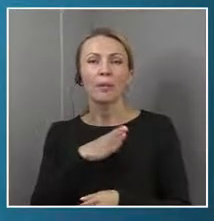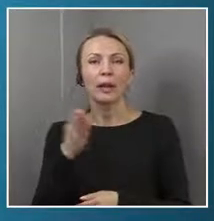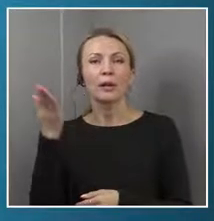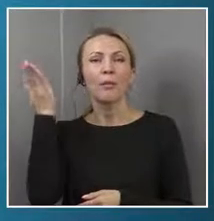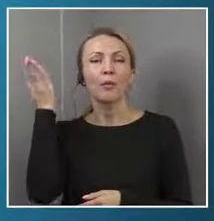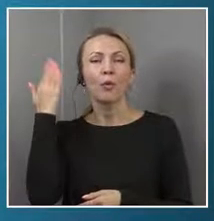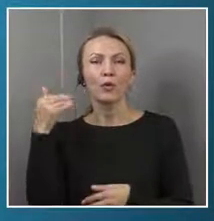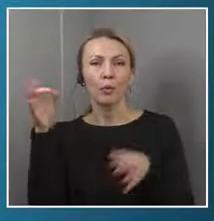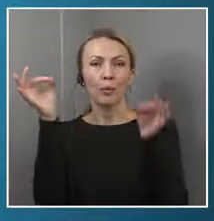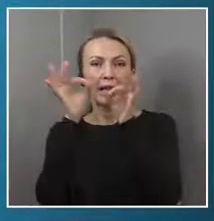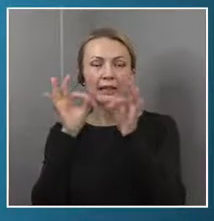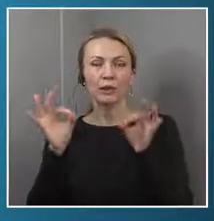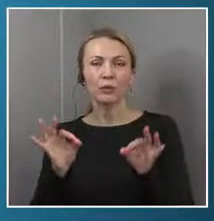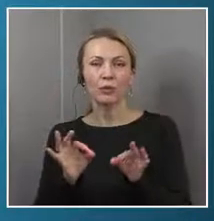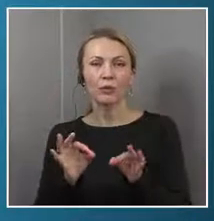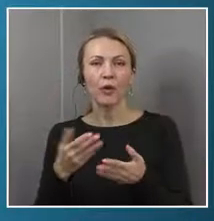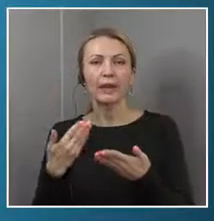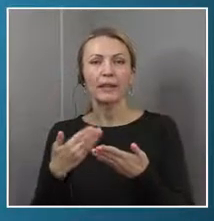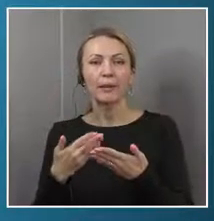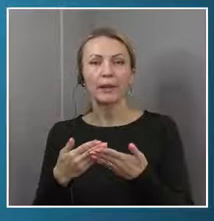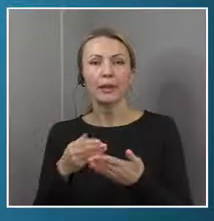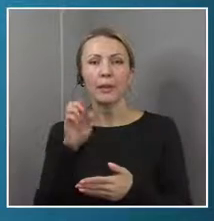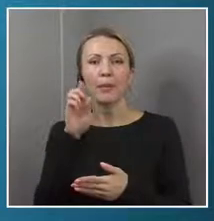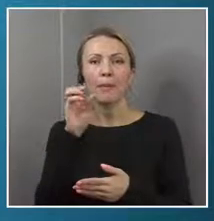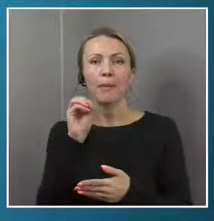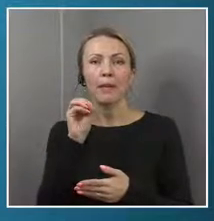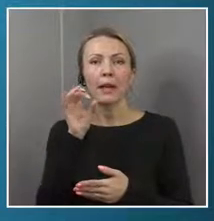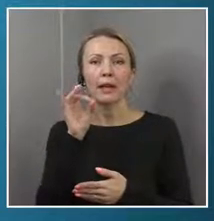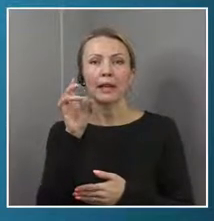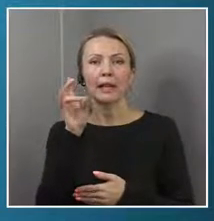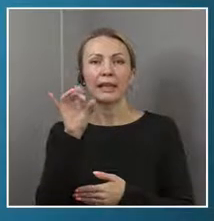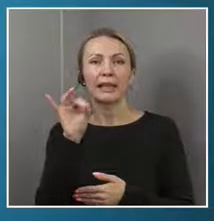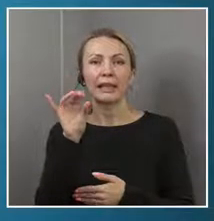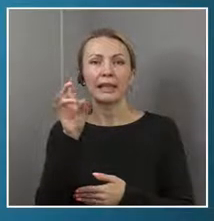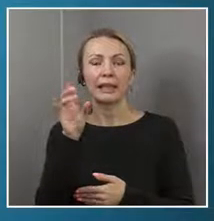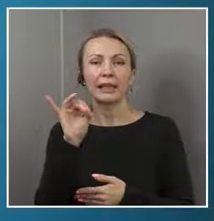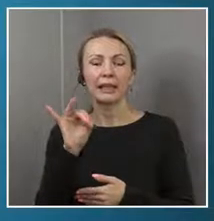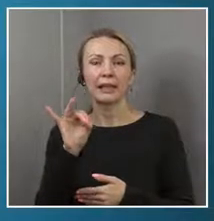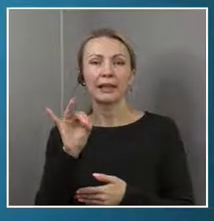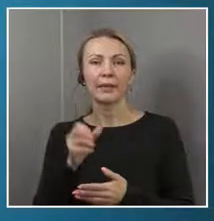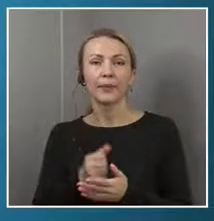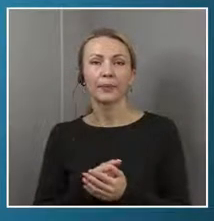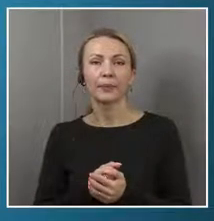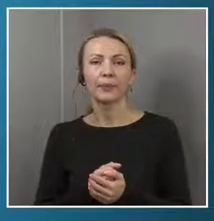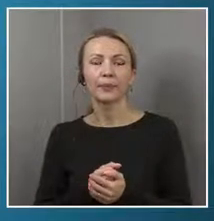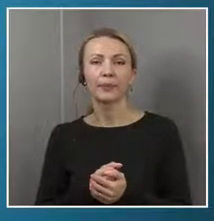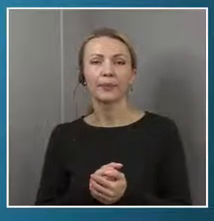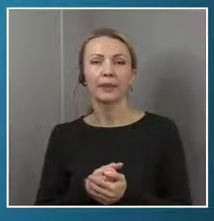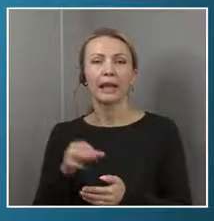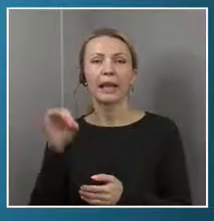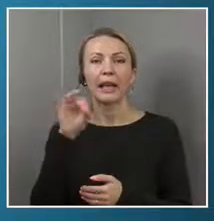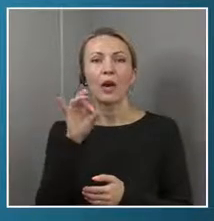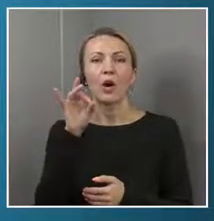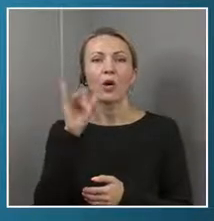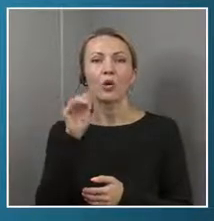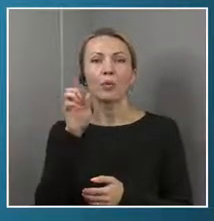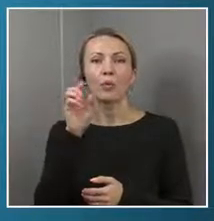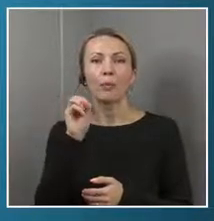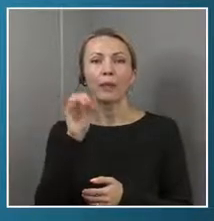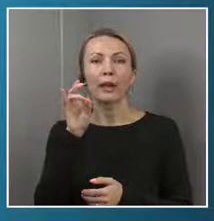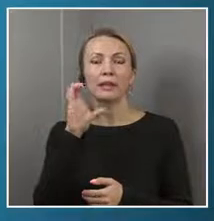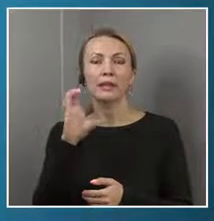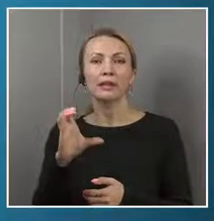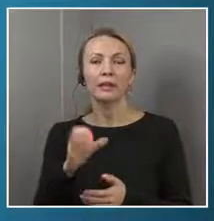like Gianlorenzo Bernini and Peter Paul Rubens staged. In fact, Rubens dedicated his massive workshop